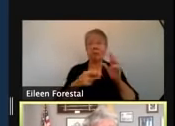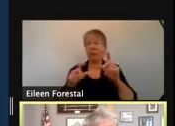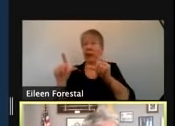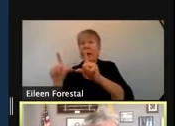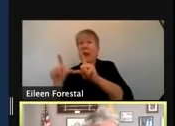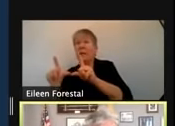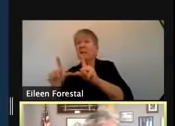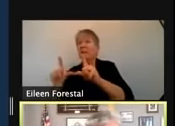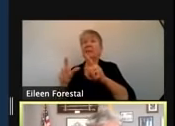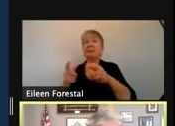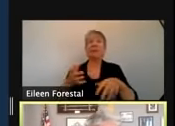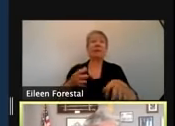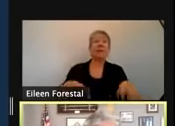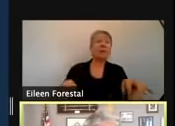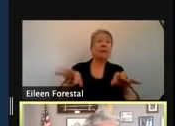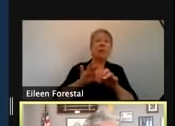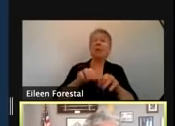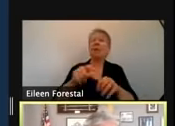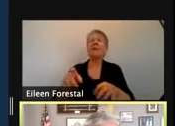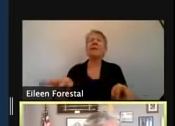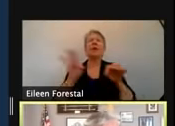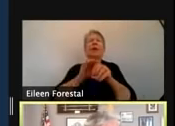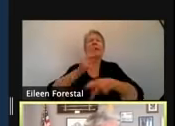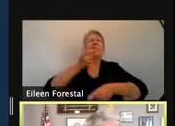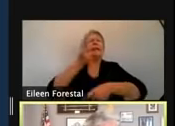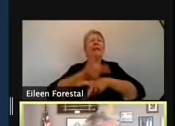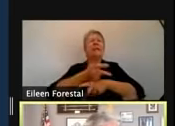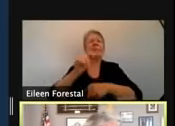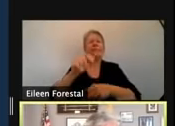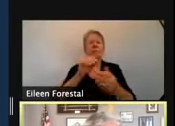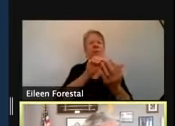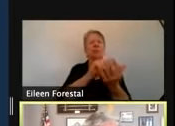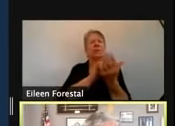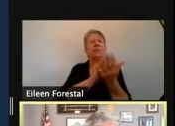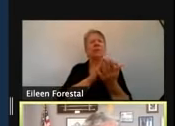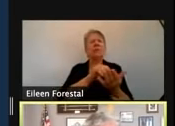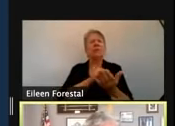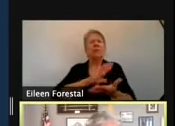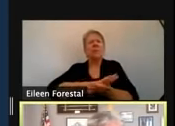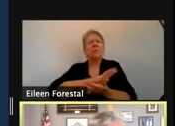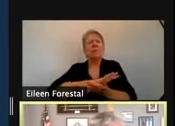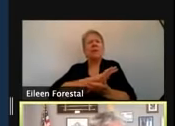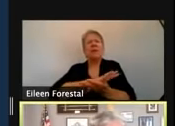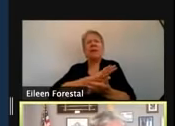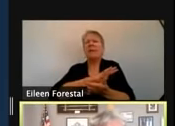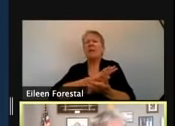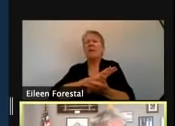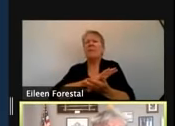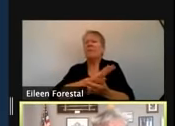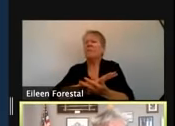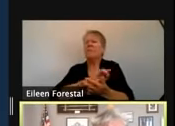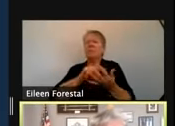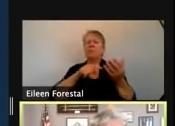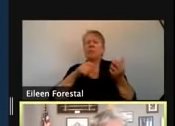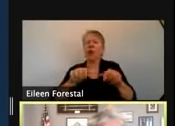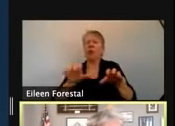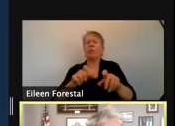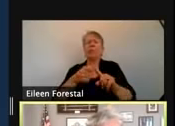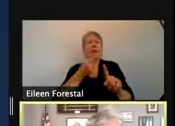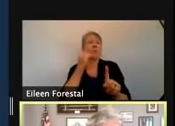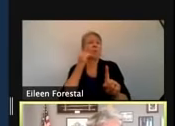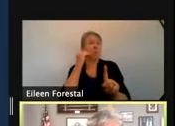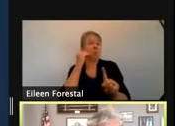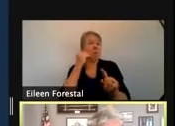Second, solve the driver testing backlog, especially for commercial drivers. Third, make agency